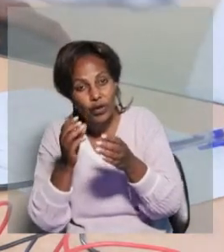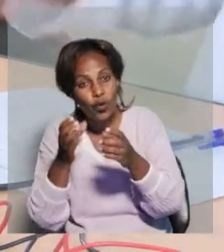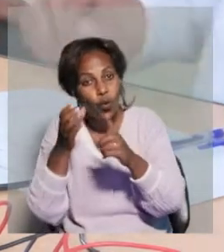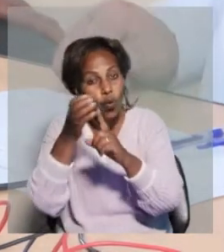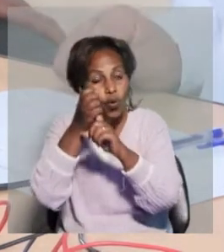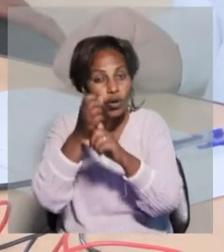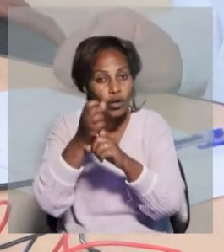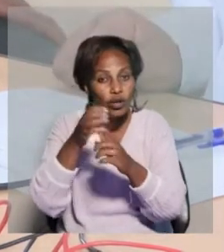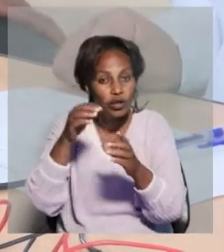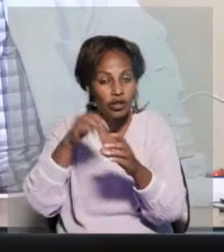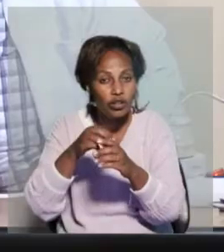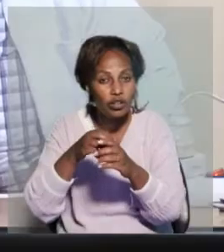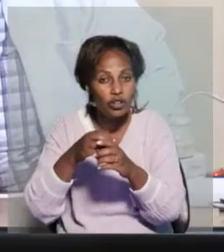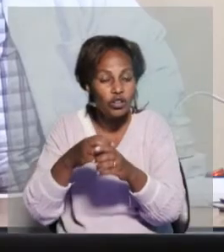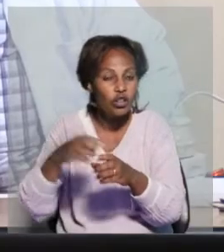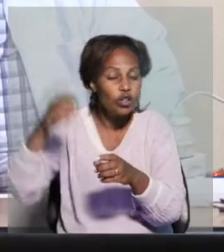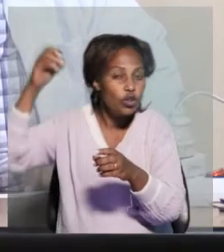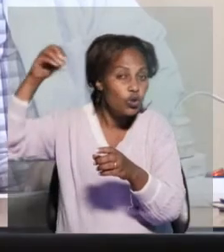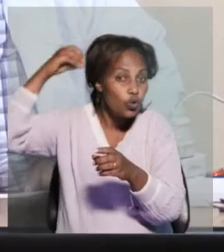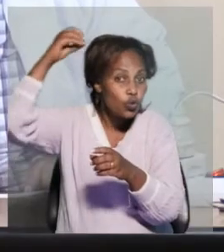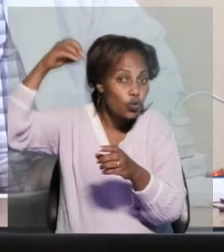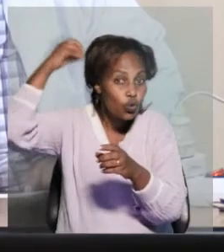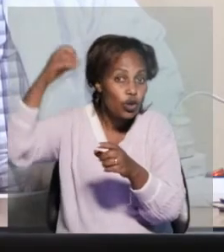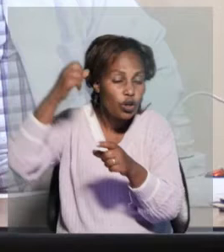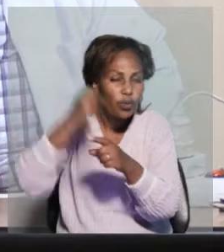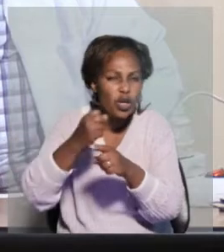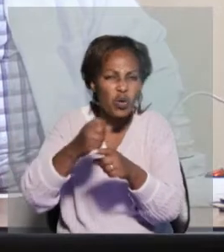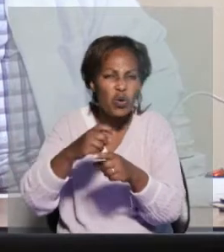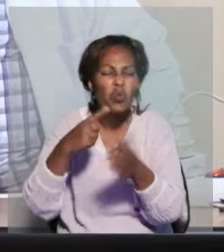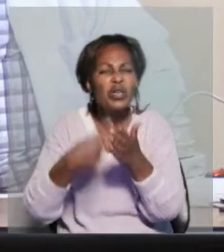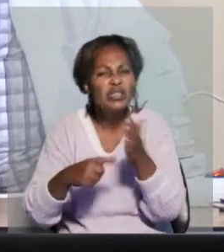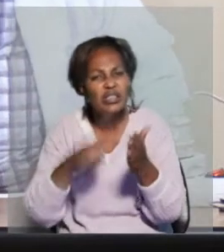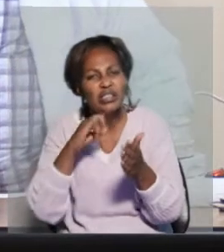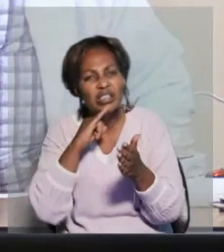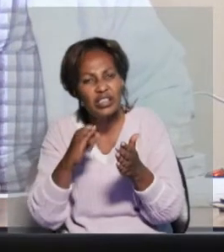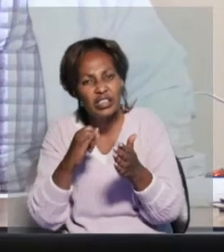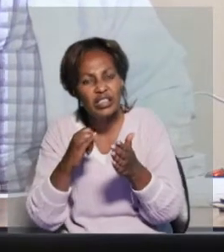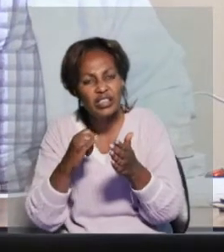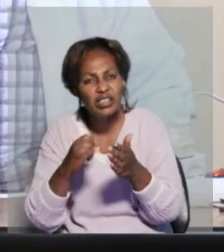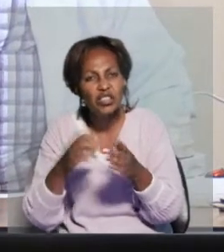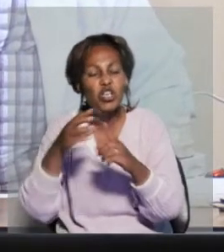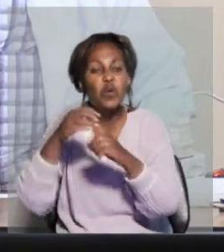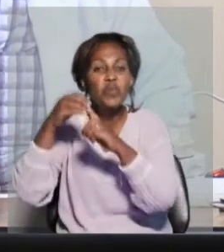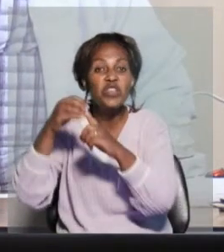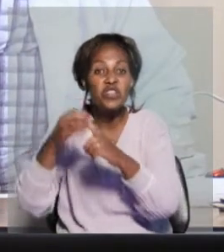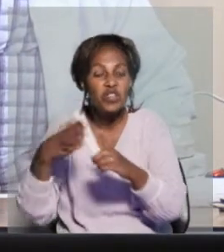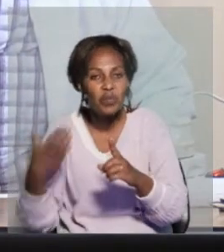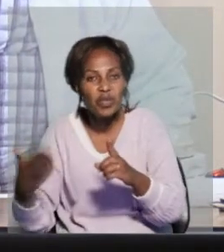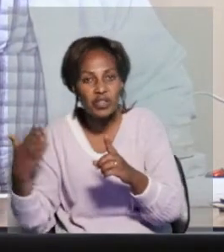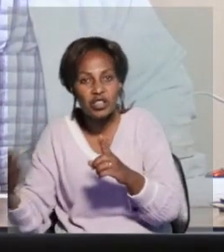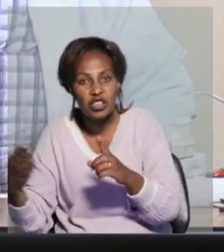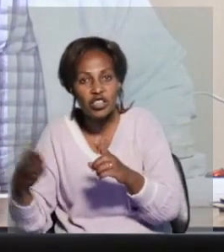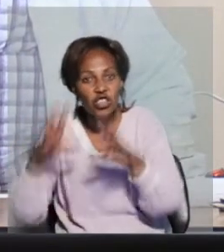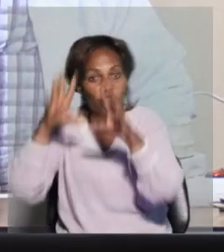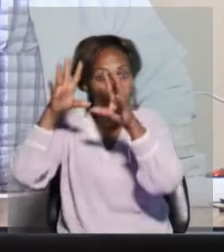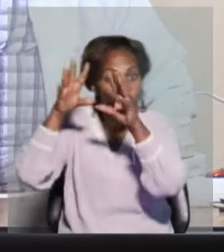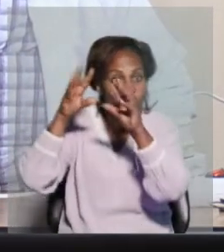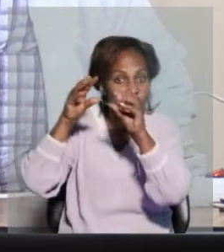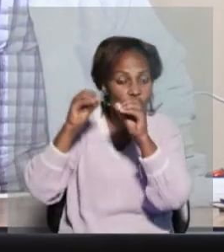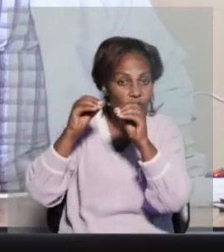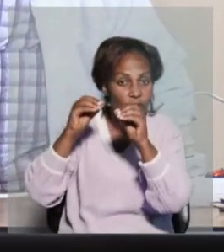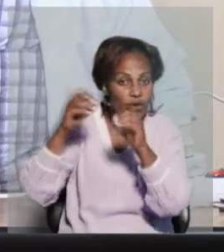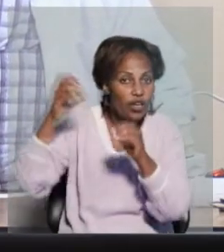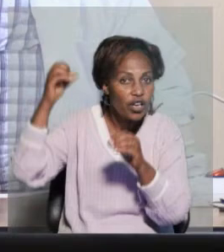have a solar panel. What is a solar panel? It is a special gadget which receives light